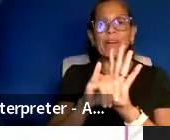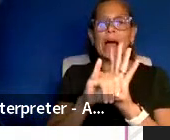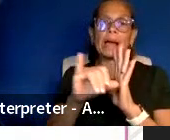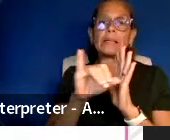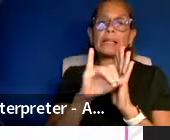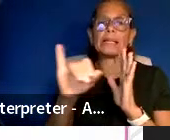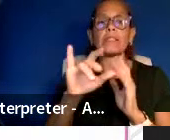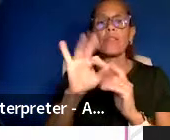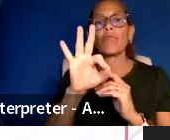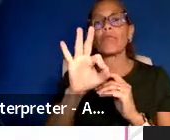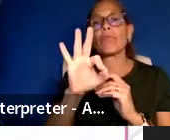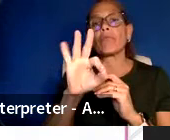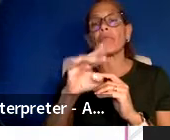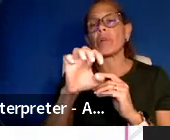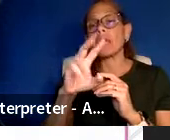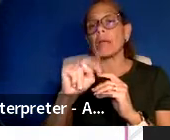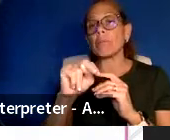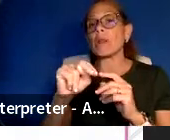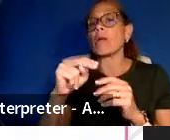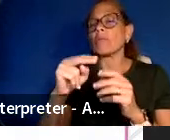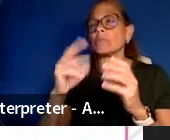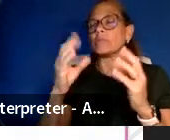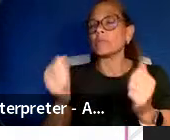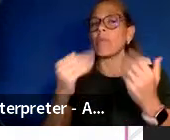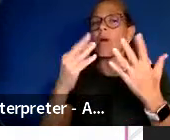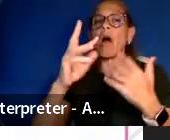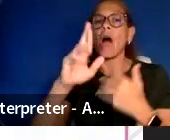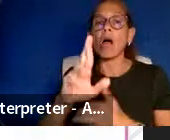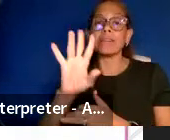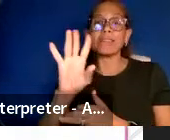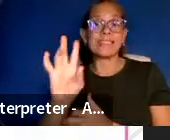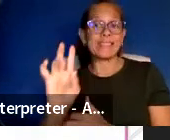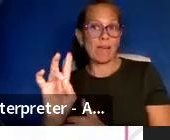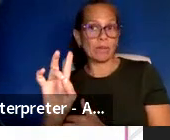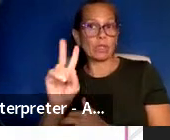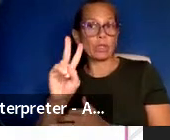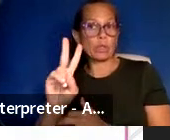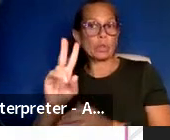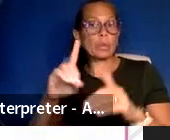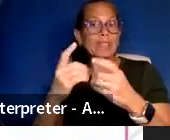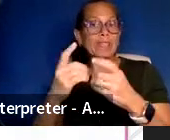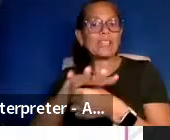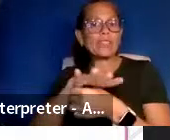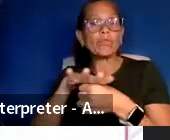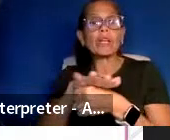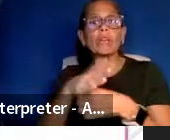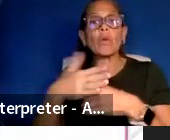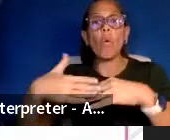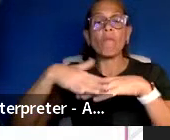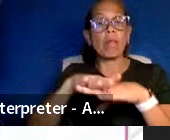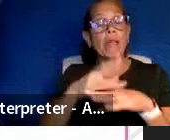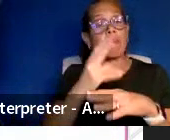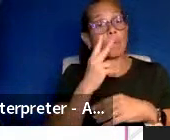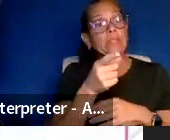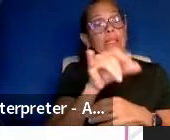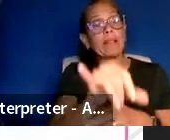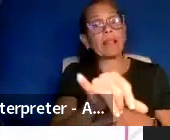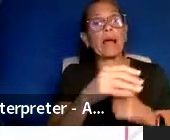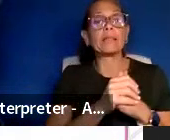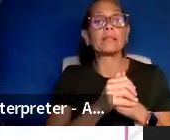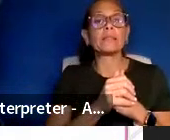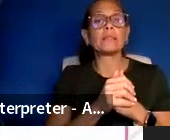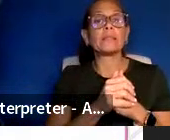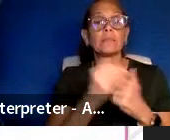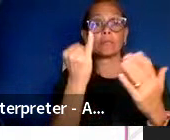Avenue. We're proposing the mapping of an R7-2 district and a C2-4 overlay here. And the illustrative